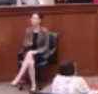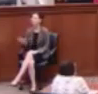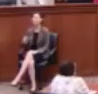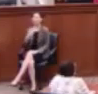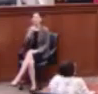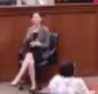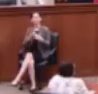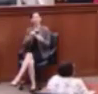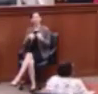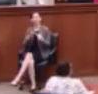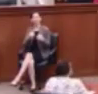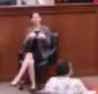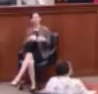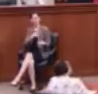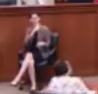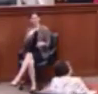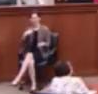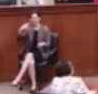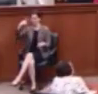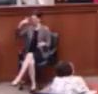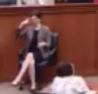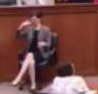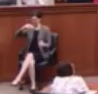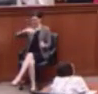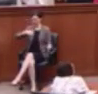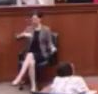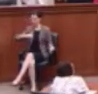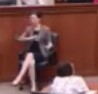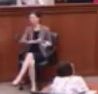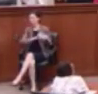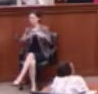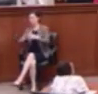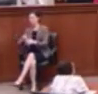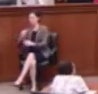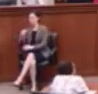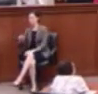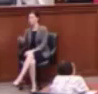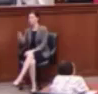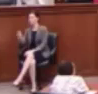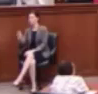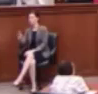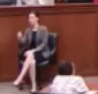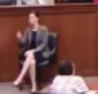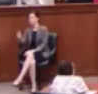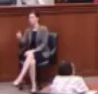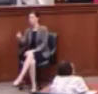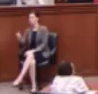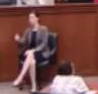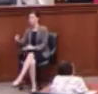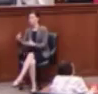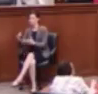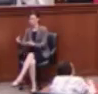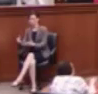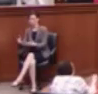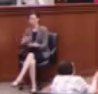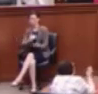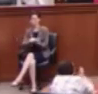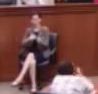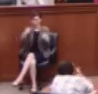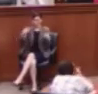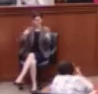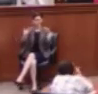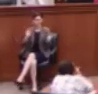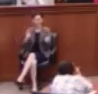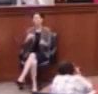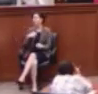you for the comment about the scholarship, because I think it is connected to what Mr. Bradford proposes relative to celebrating the successes of our students. That's